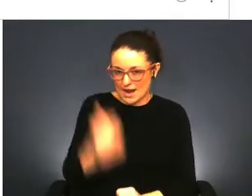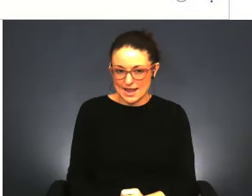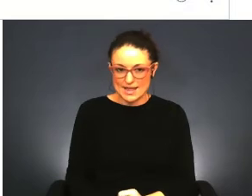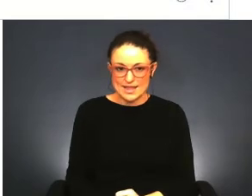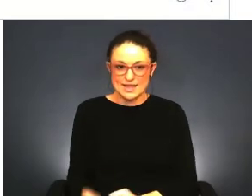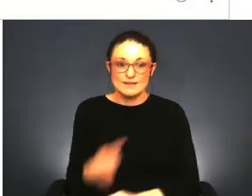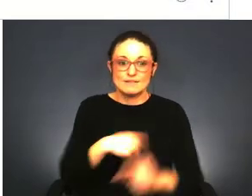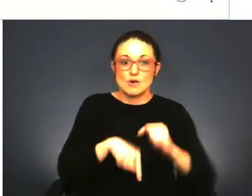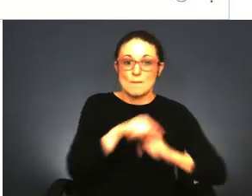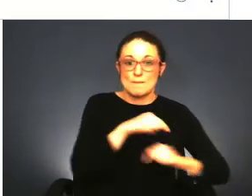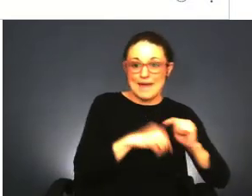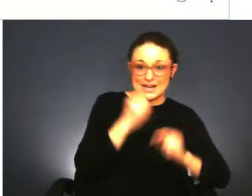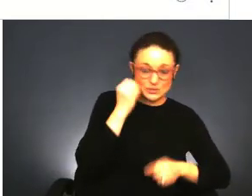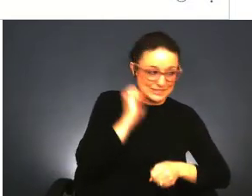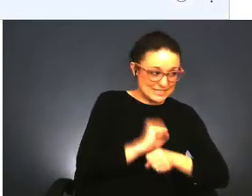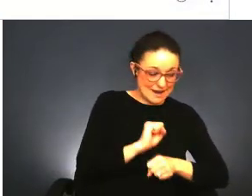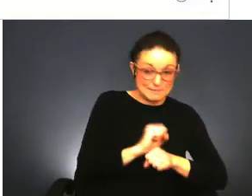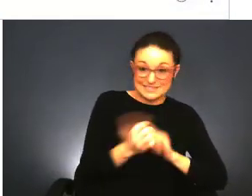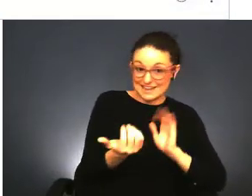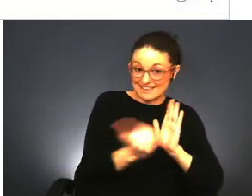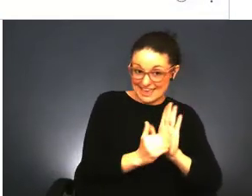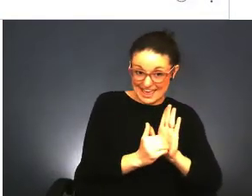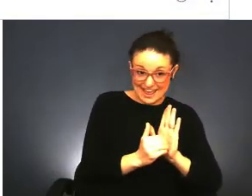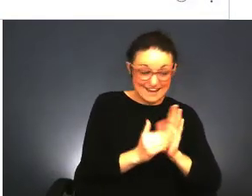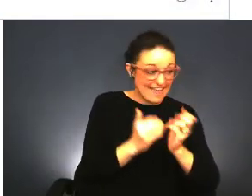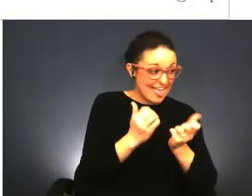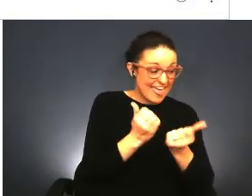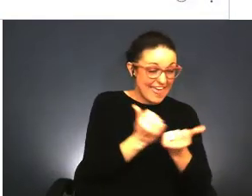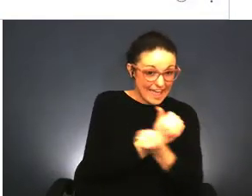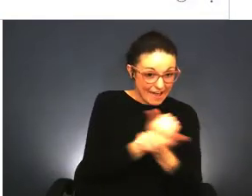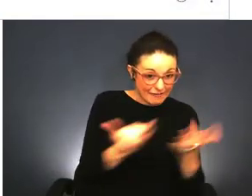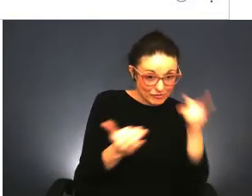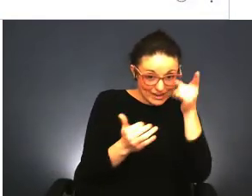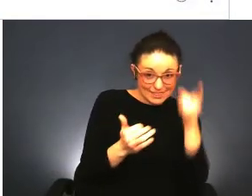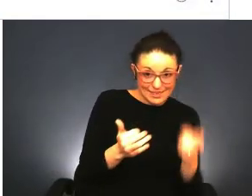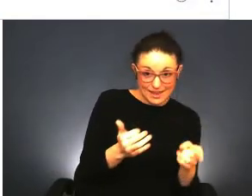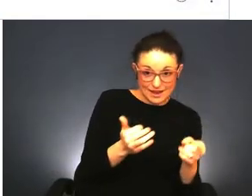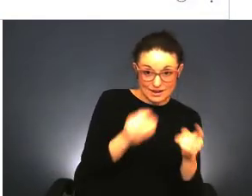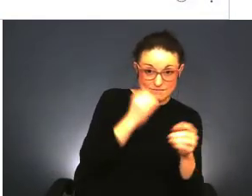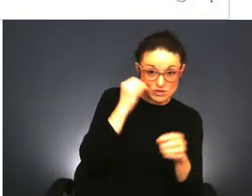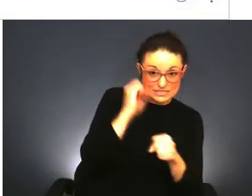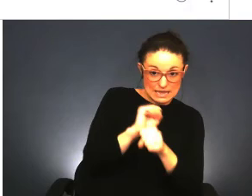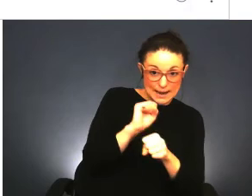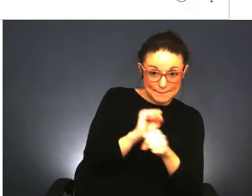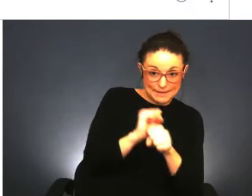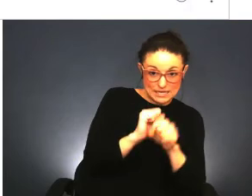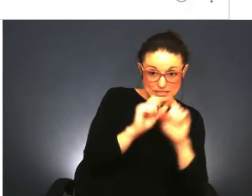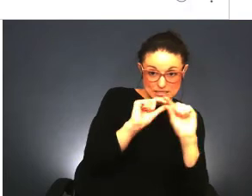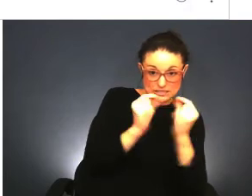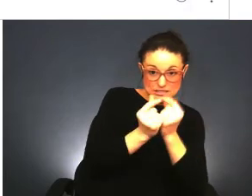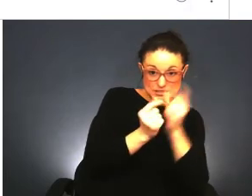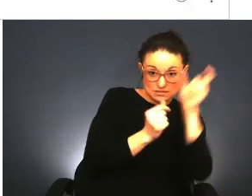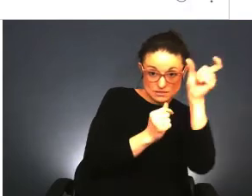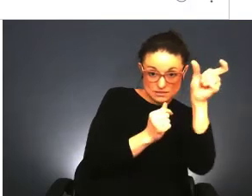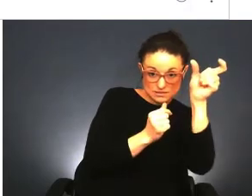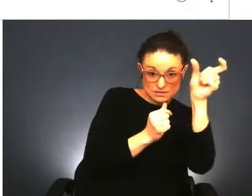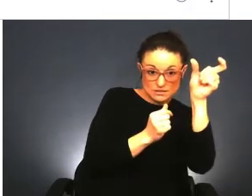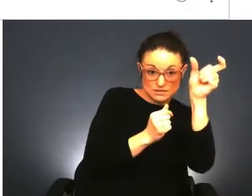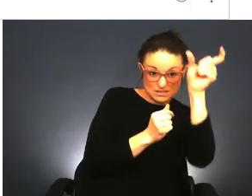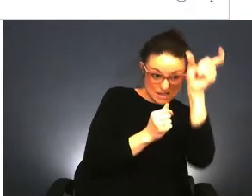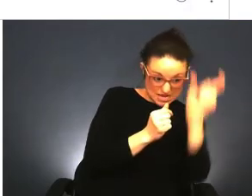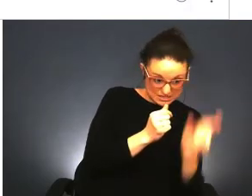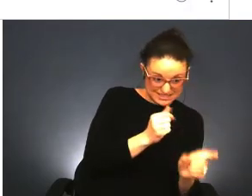the assignments. Again, everything in this group called assignments, which is reflected in that